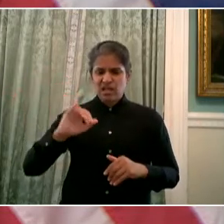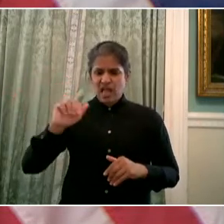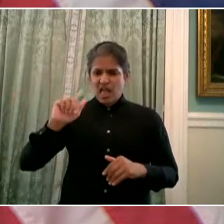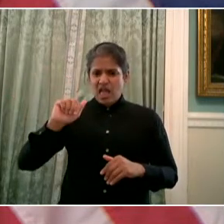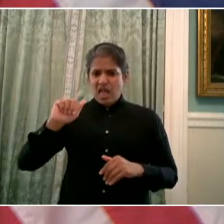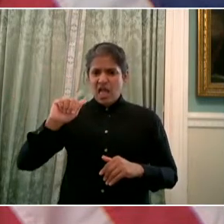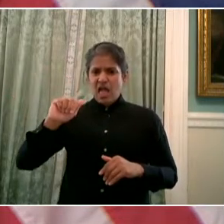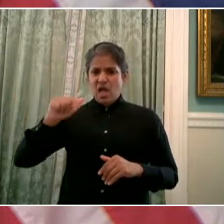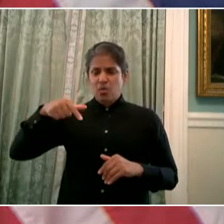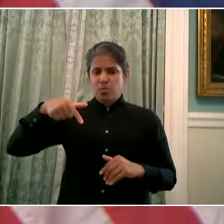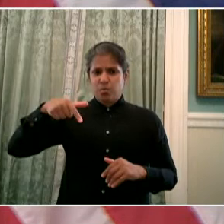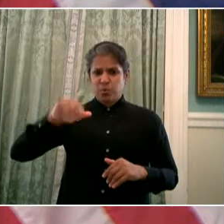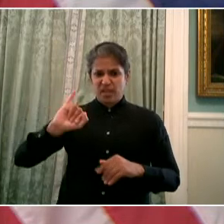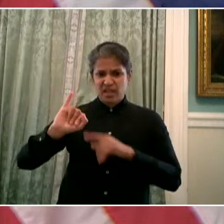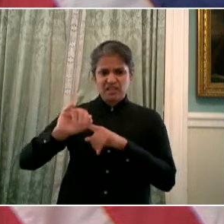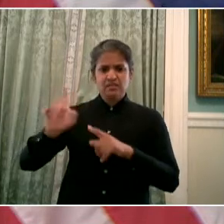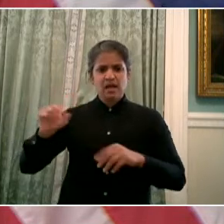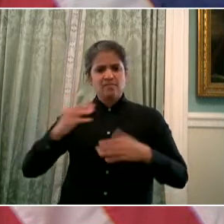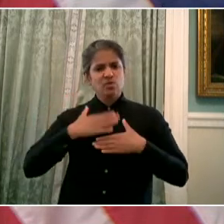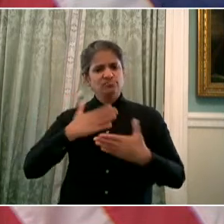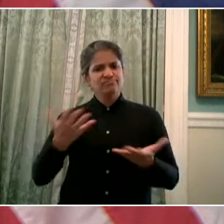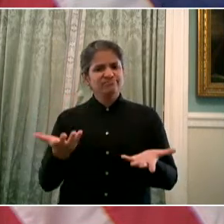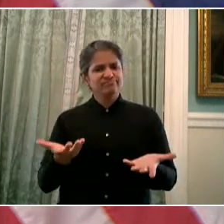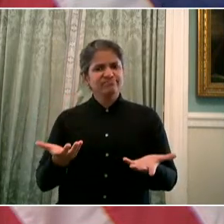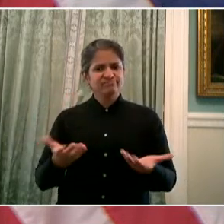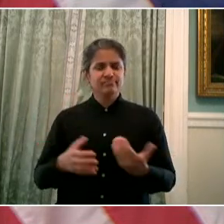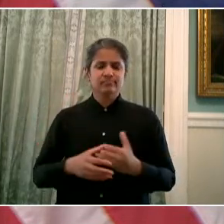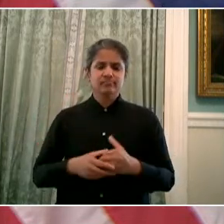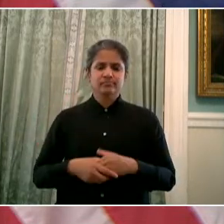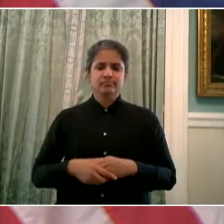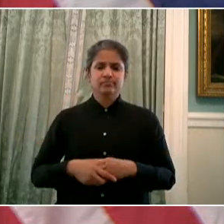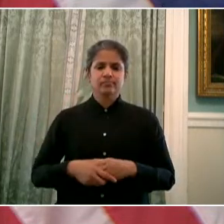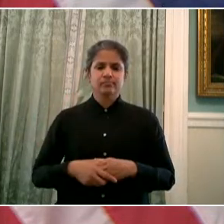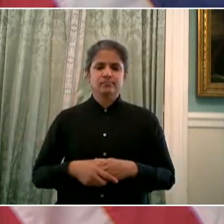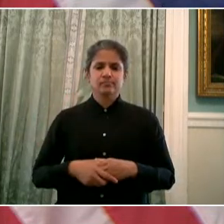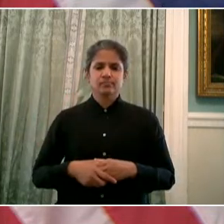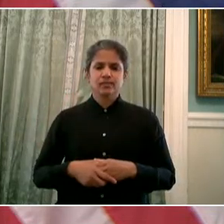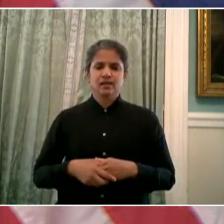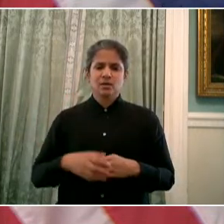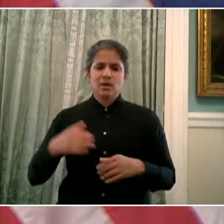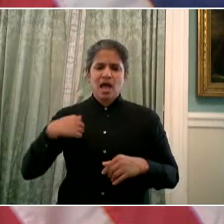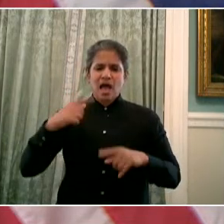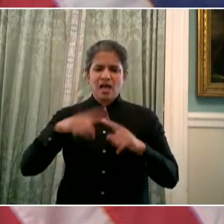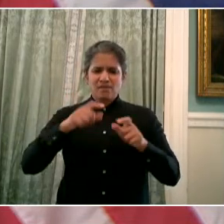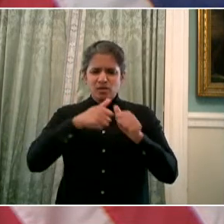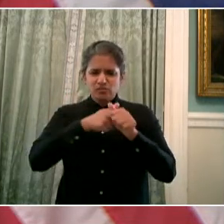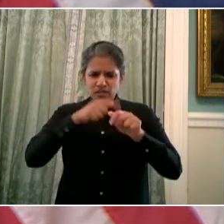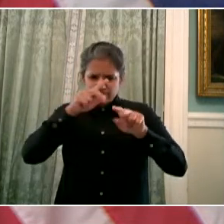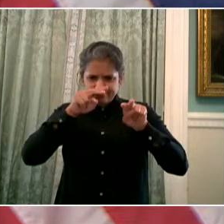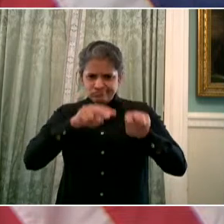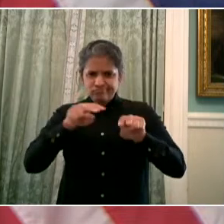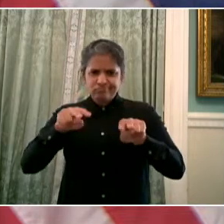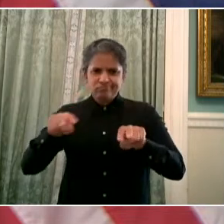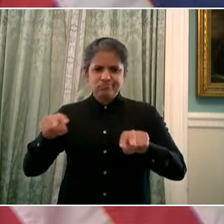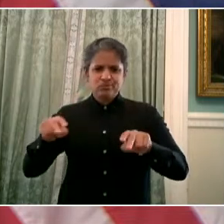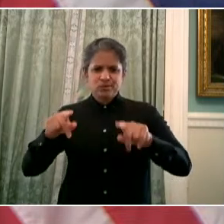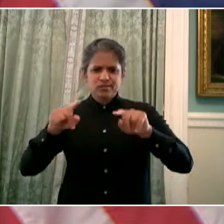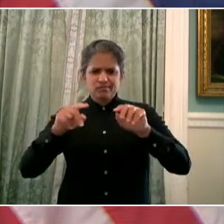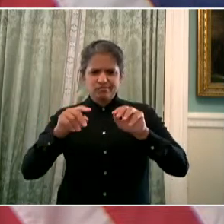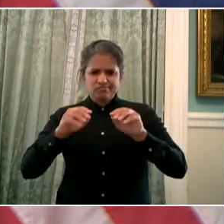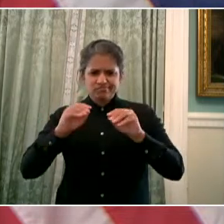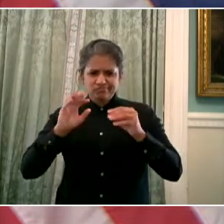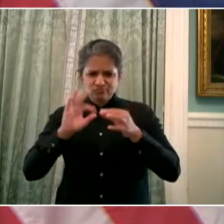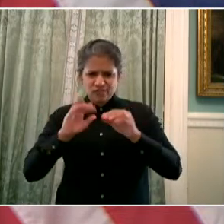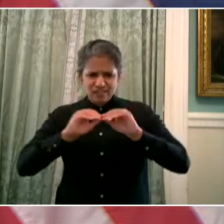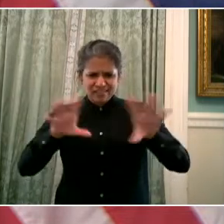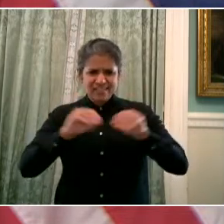of tracking it the day before, putting out the messaging, and the day before, if you see that it's the